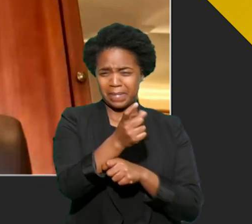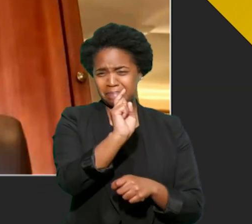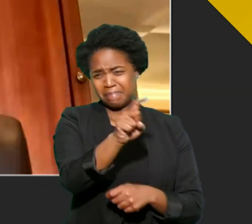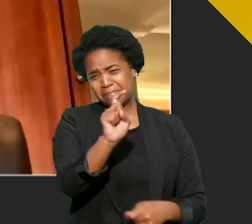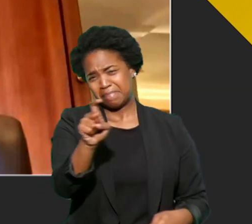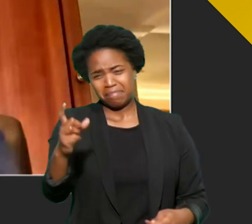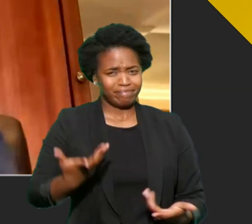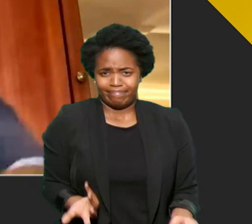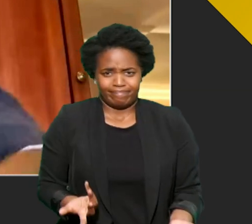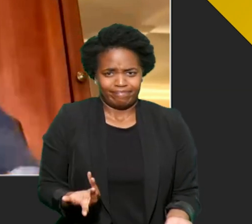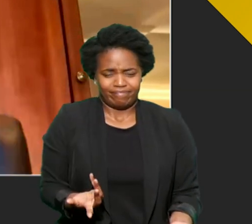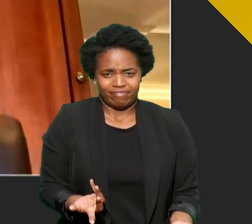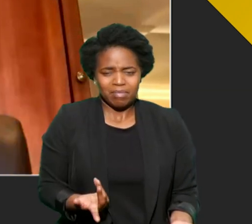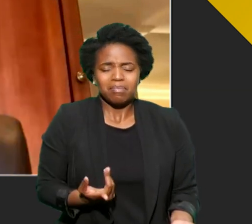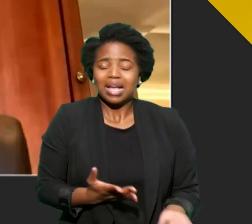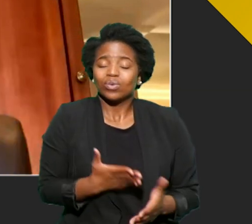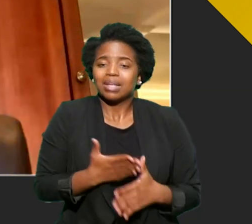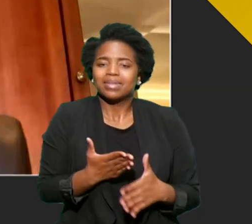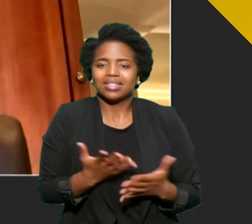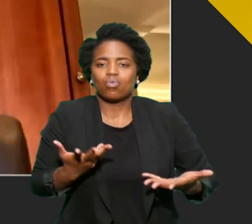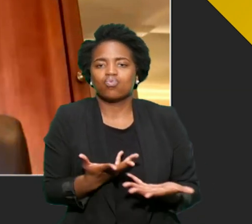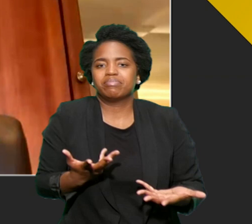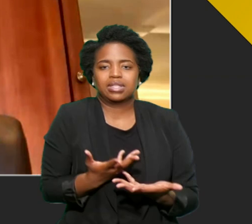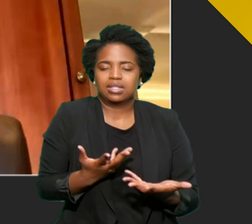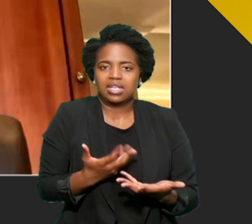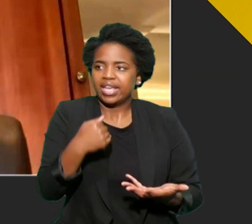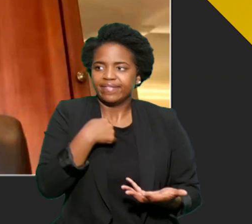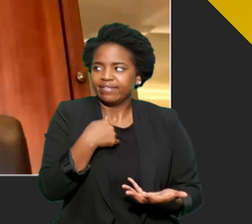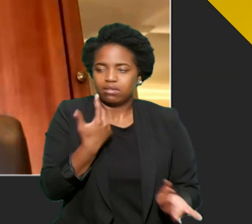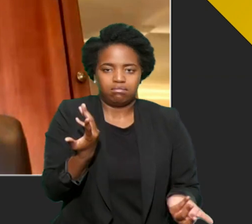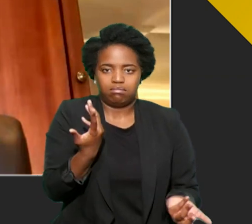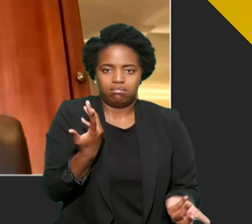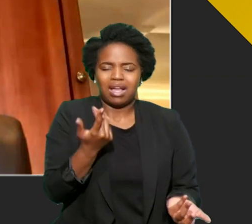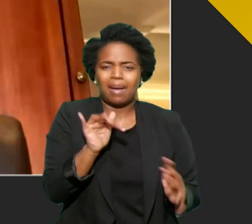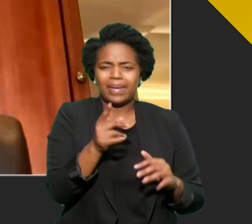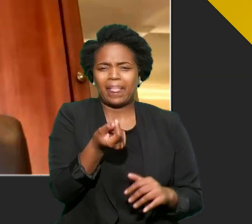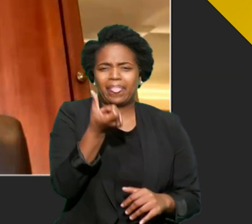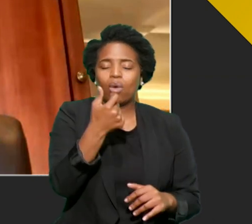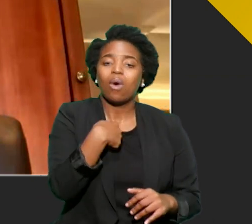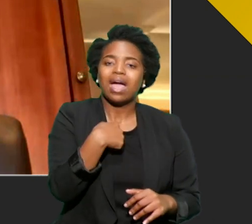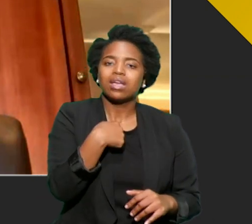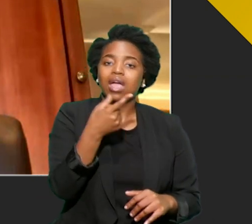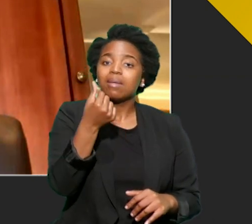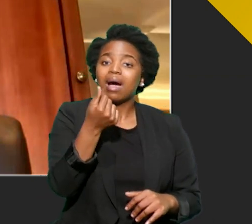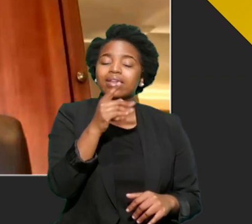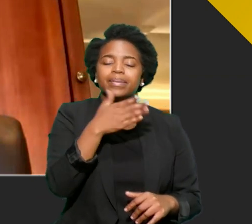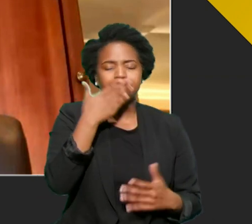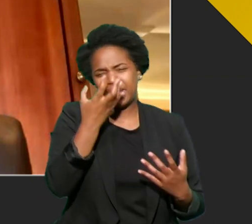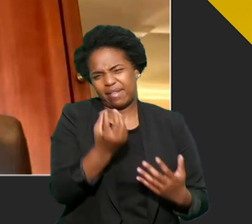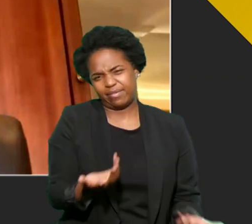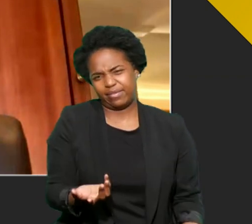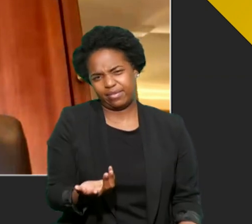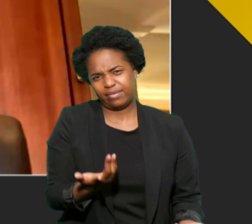deploy, because you're not going to deploy it in a place where the usage is not very high because people don't have enough money. Now, the